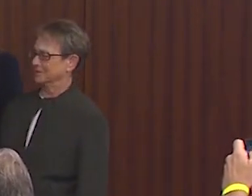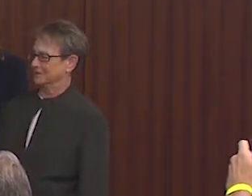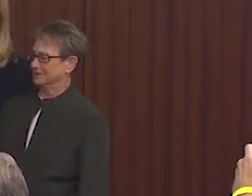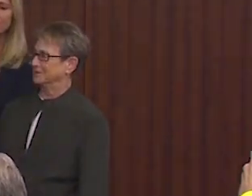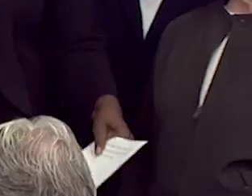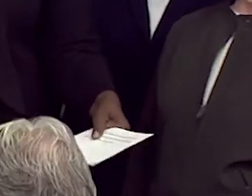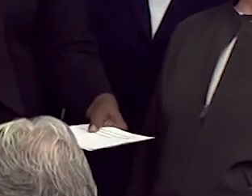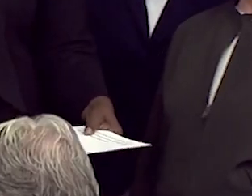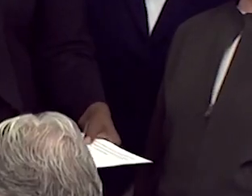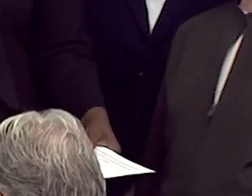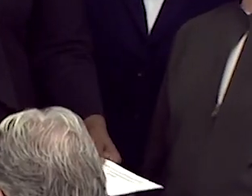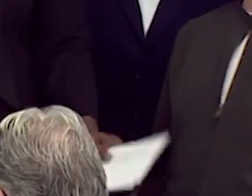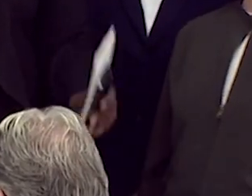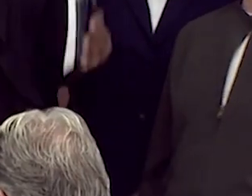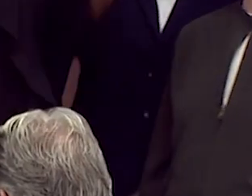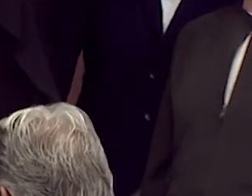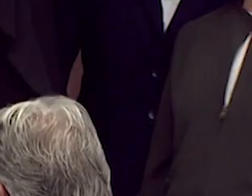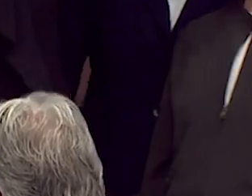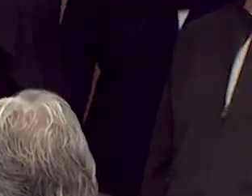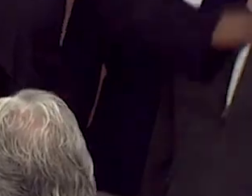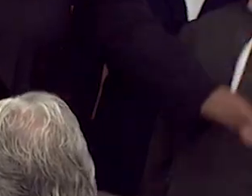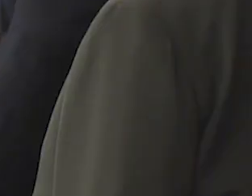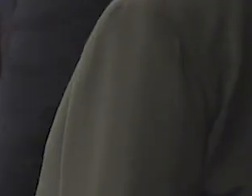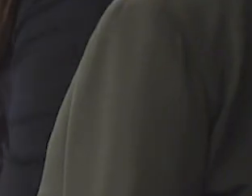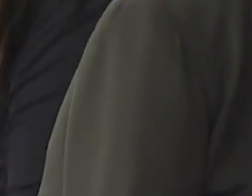While I'm signing,